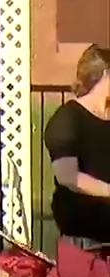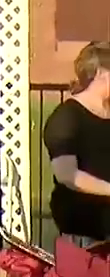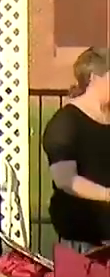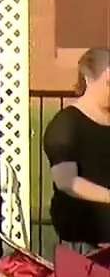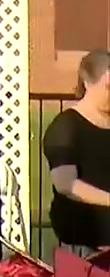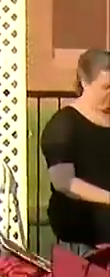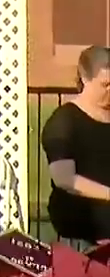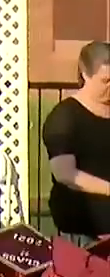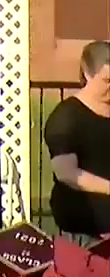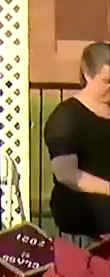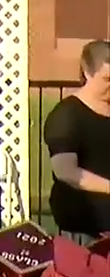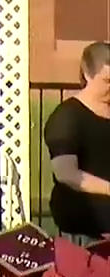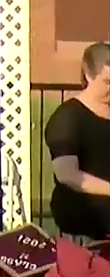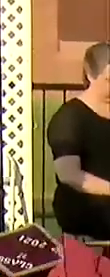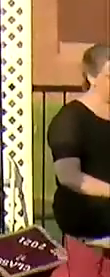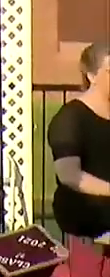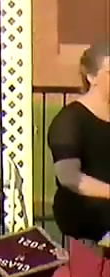Jenna Elizabeth Cox.